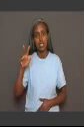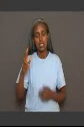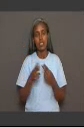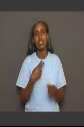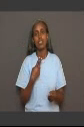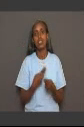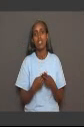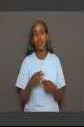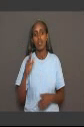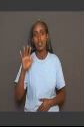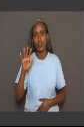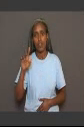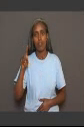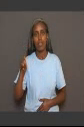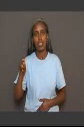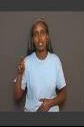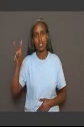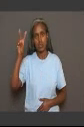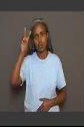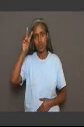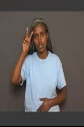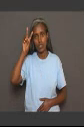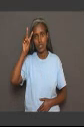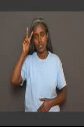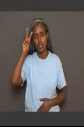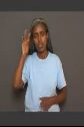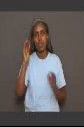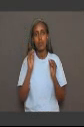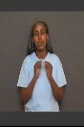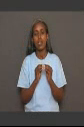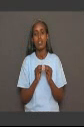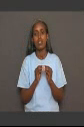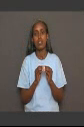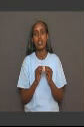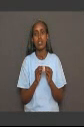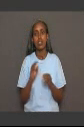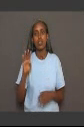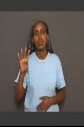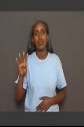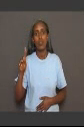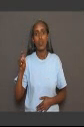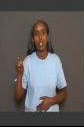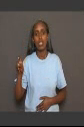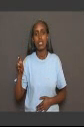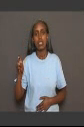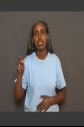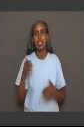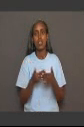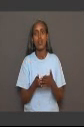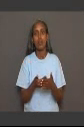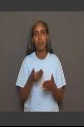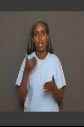3 times 5x squared plus